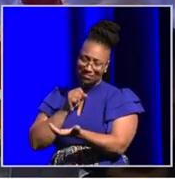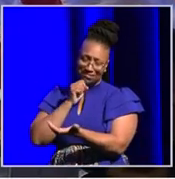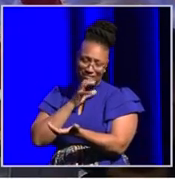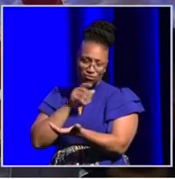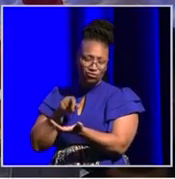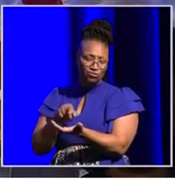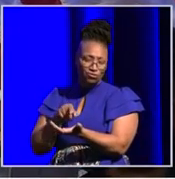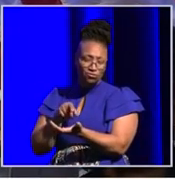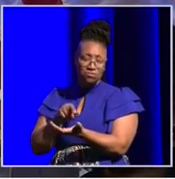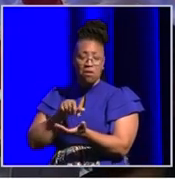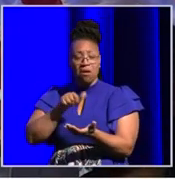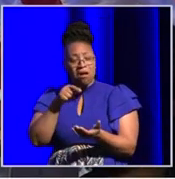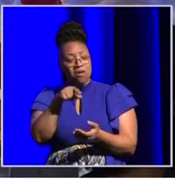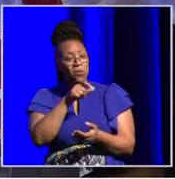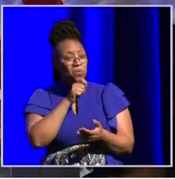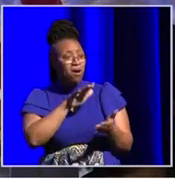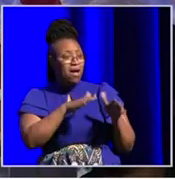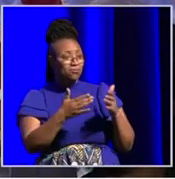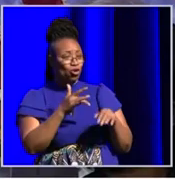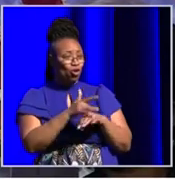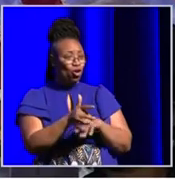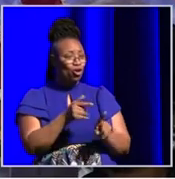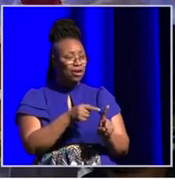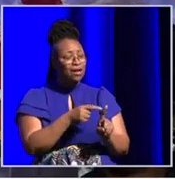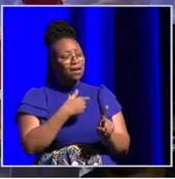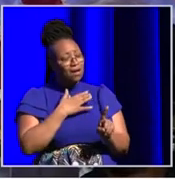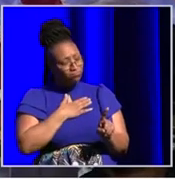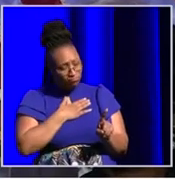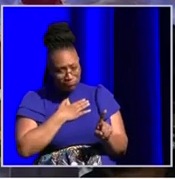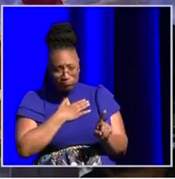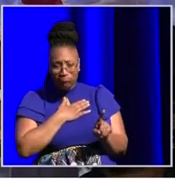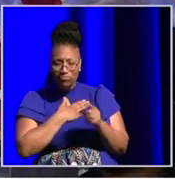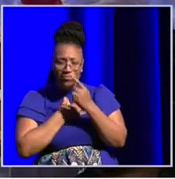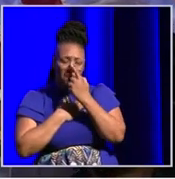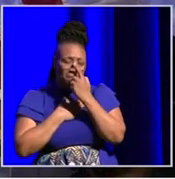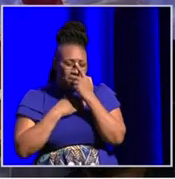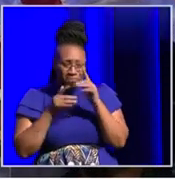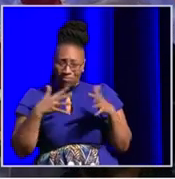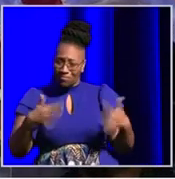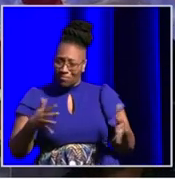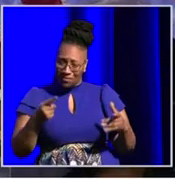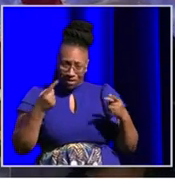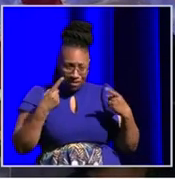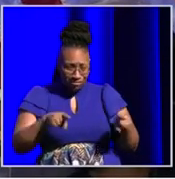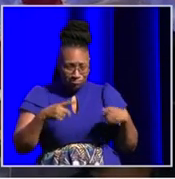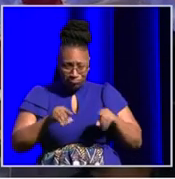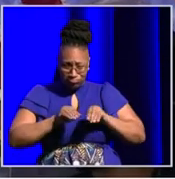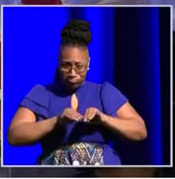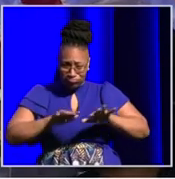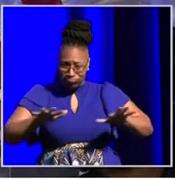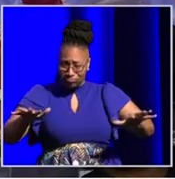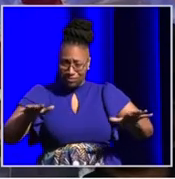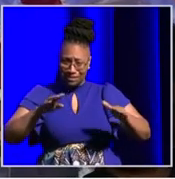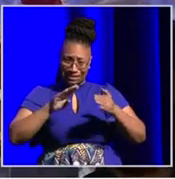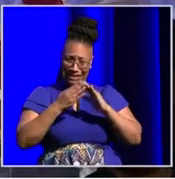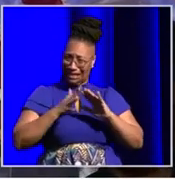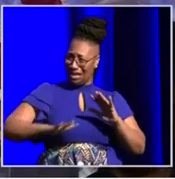Gun violence continues to be a scourge on our city, just as it is in cities across the